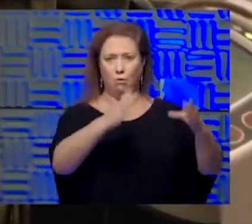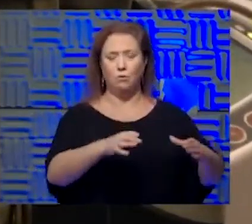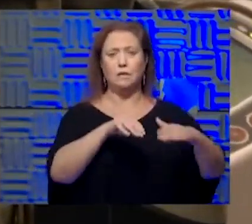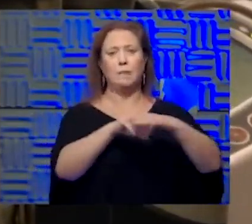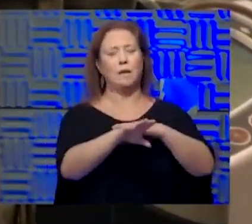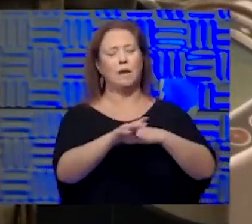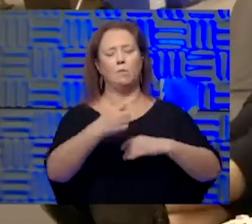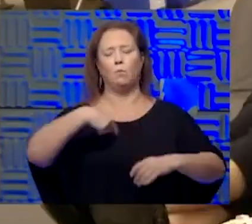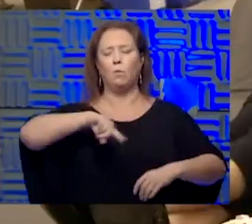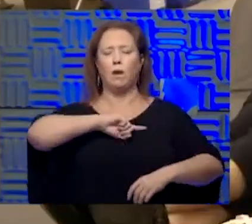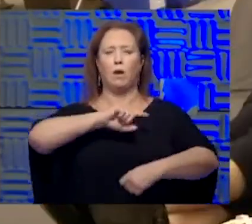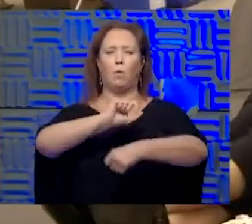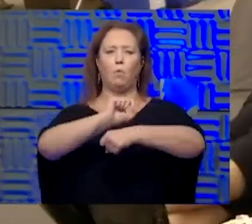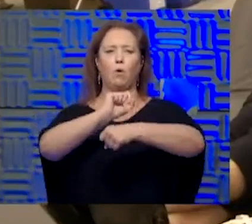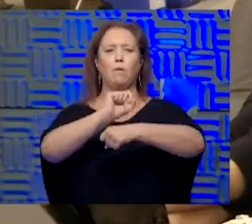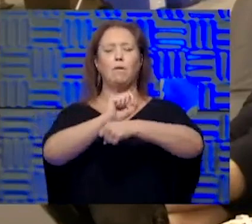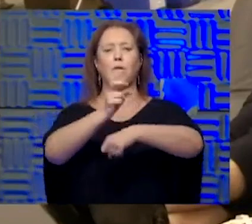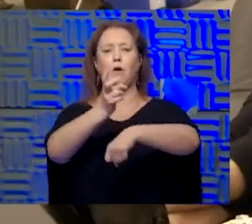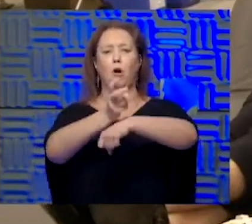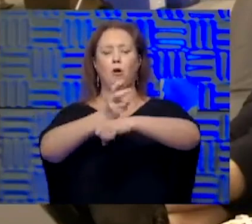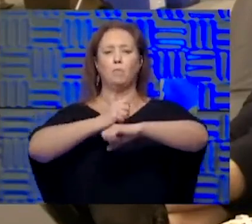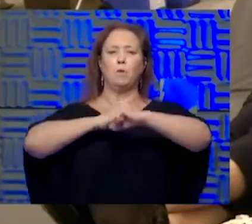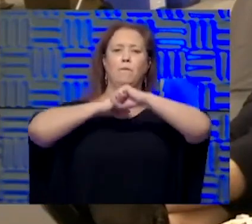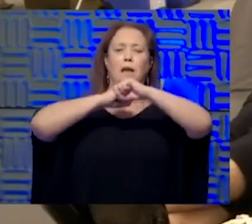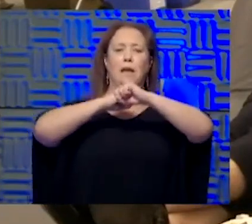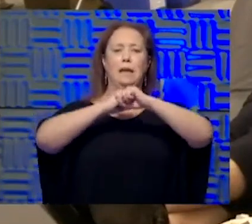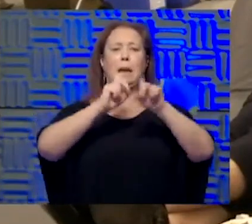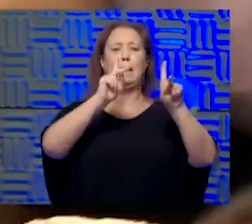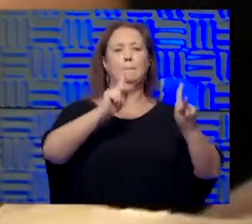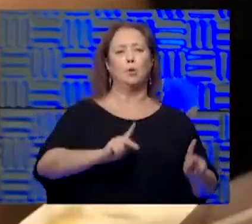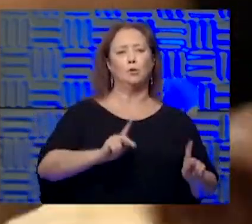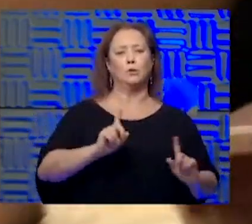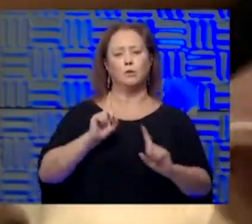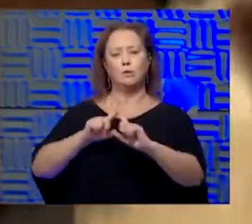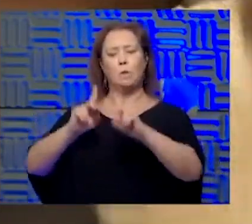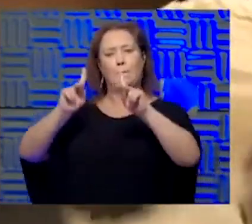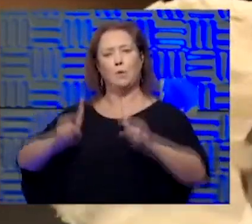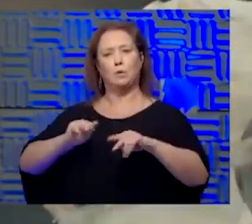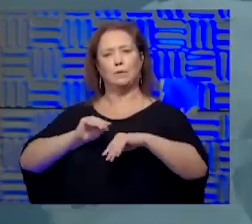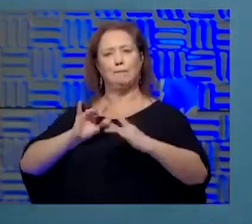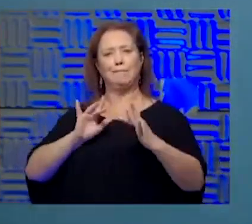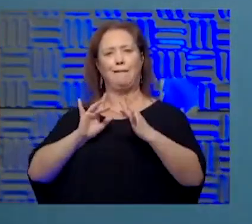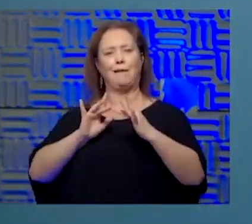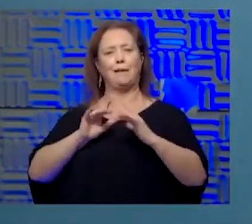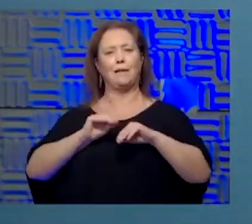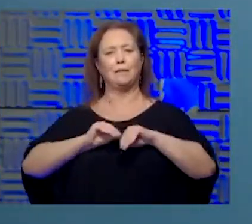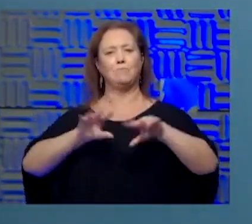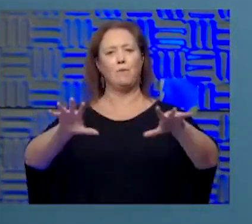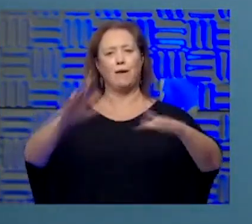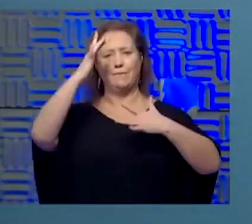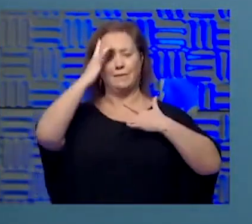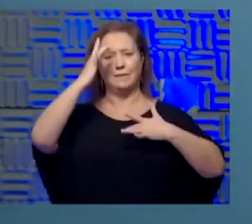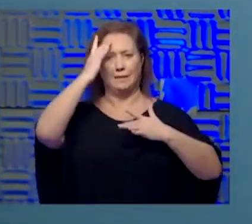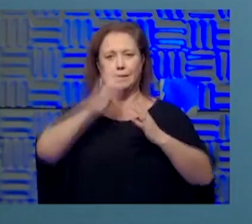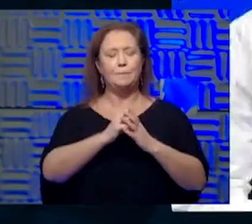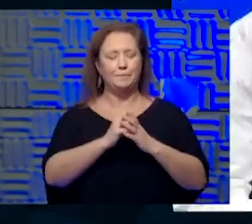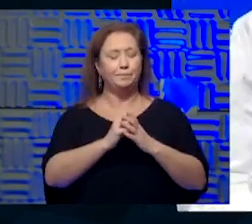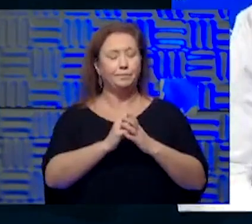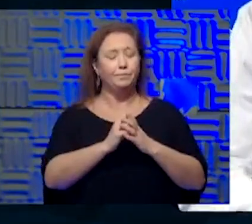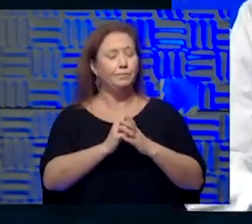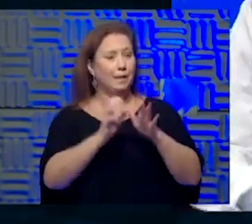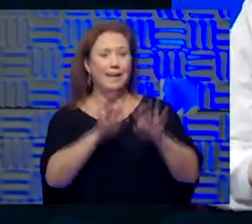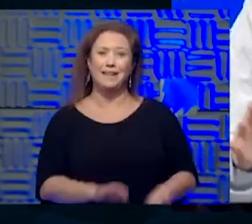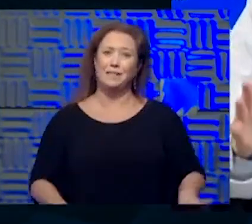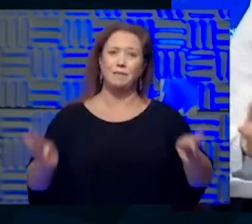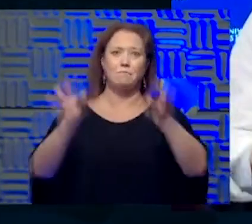due diligence to make sure that we are preventing the person-to-person spread of this disease. Well, I think it's really important for us to all